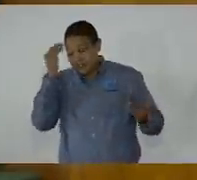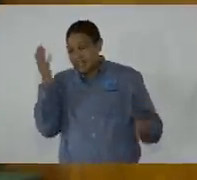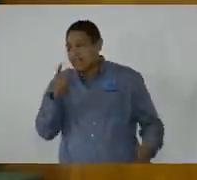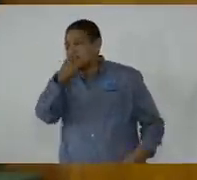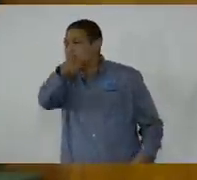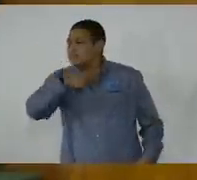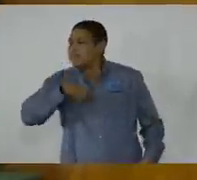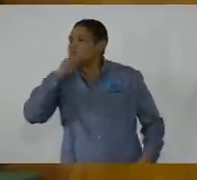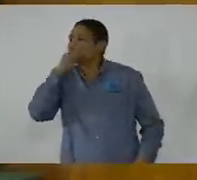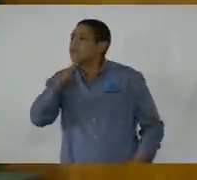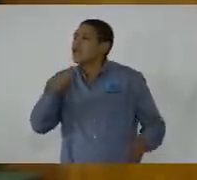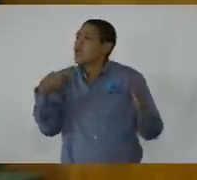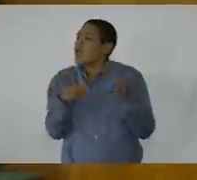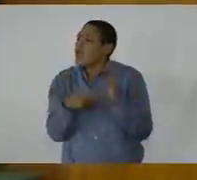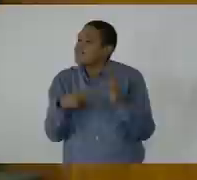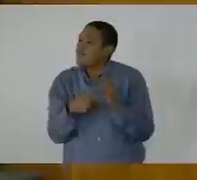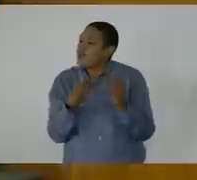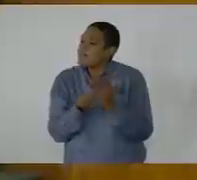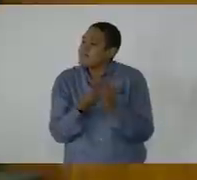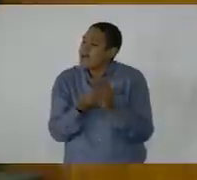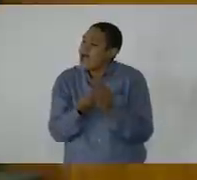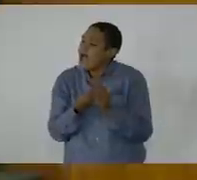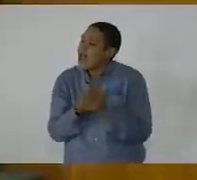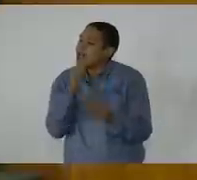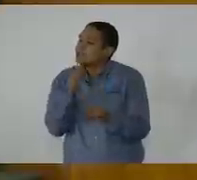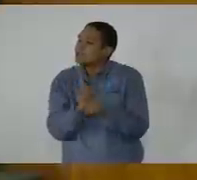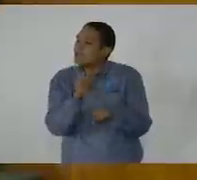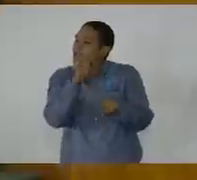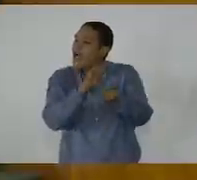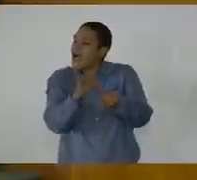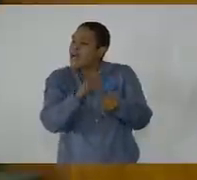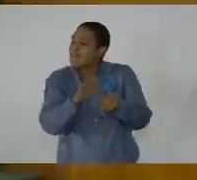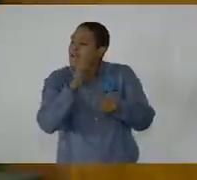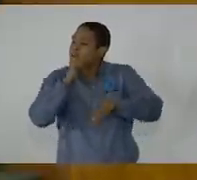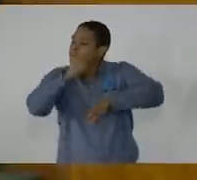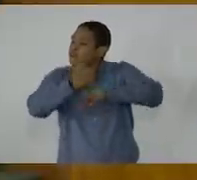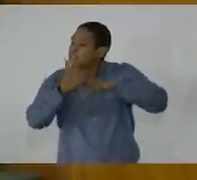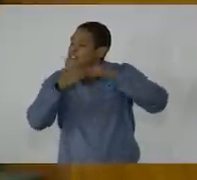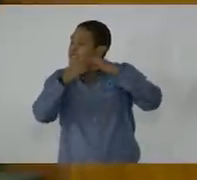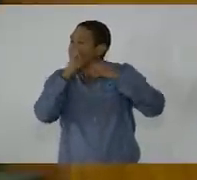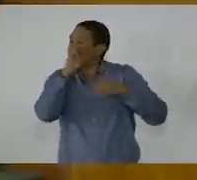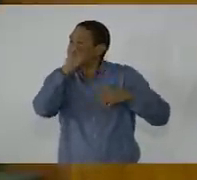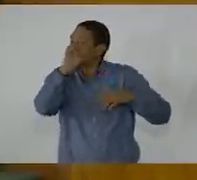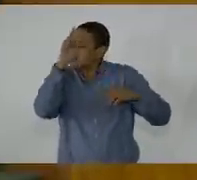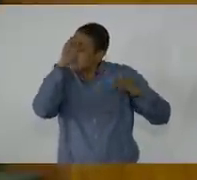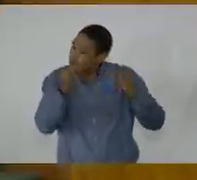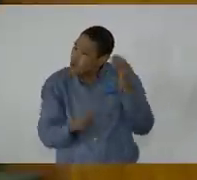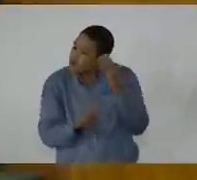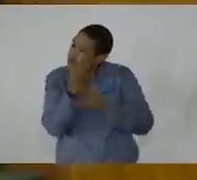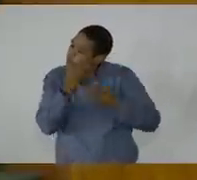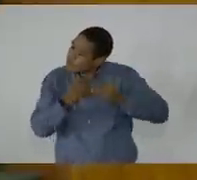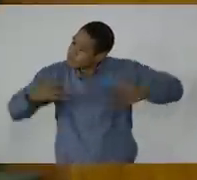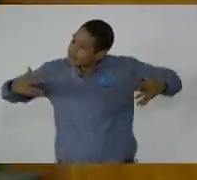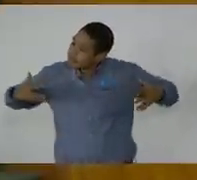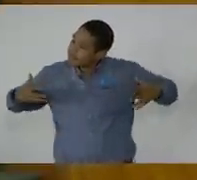are making affordable financing available to reset MSME for growth.